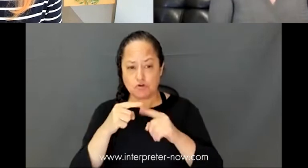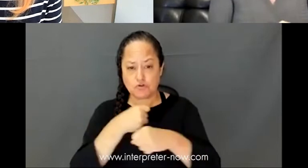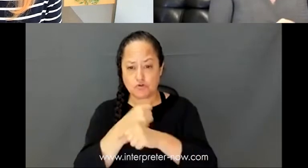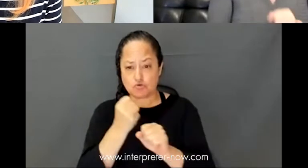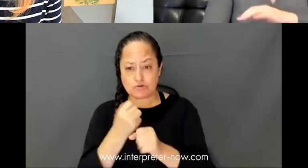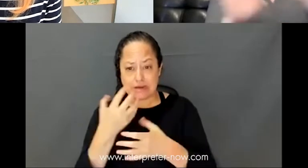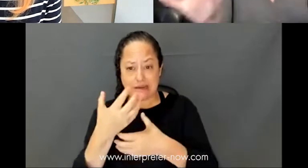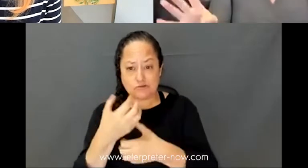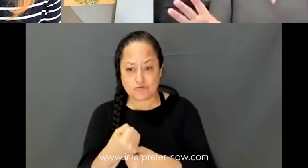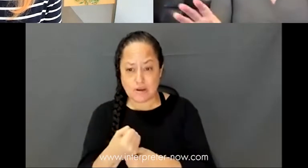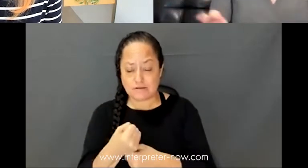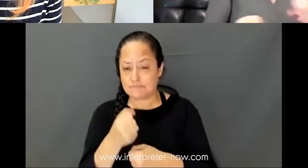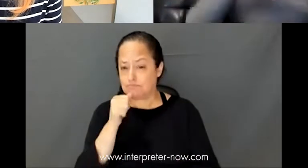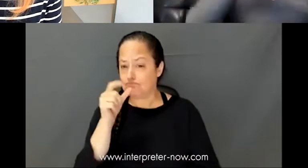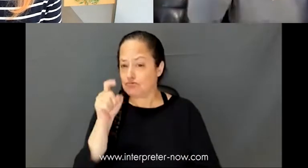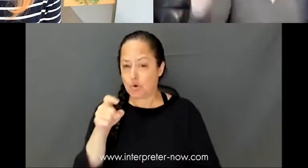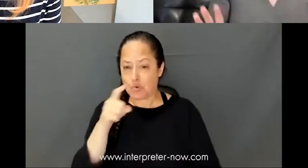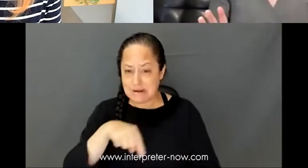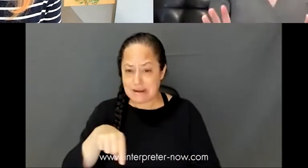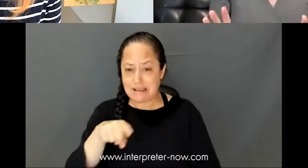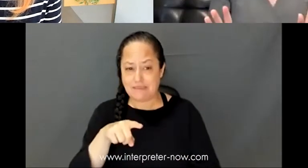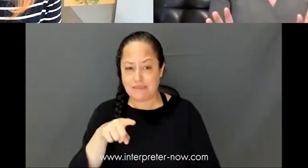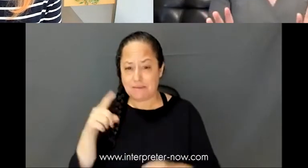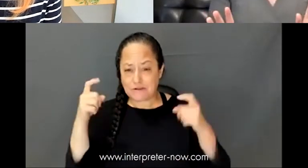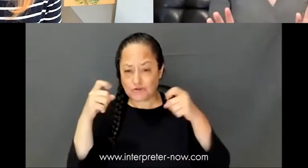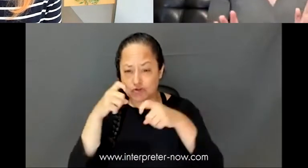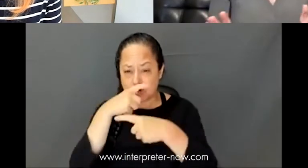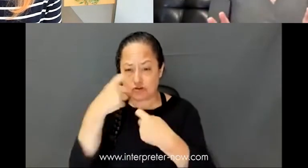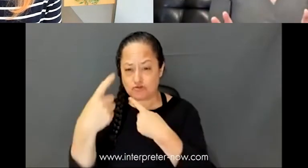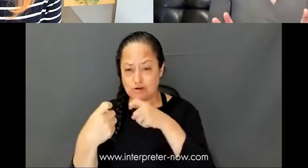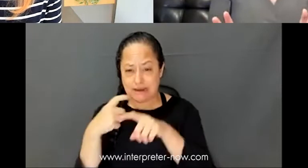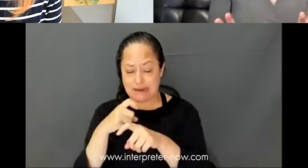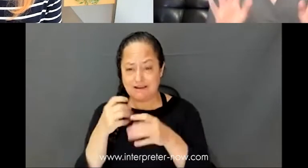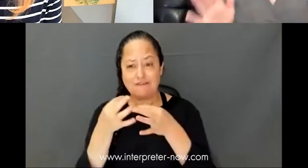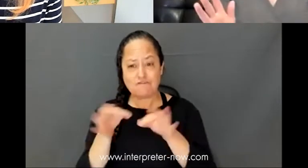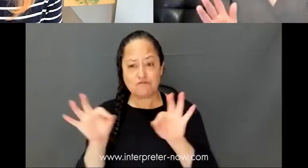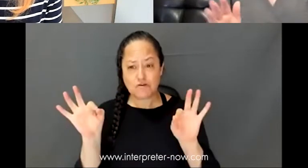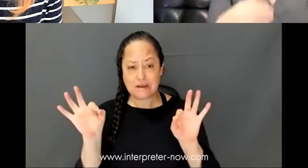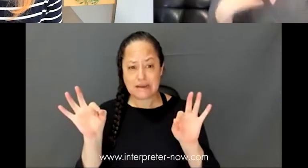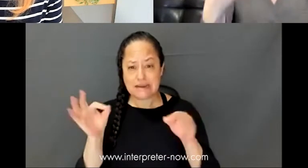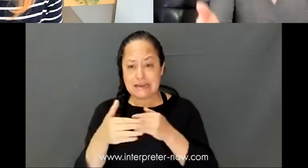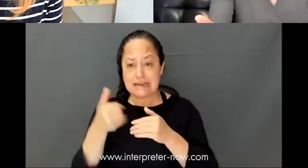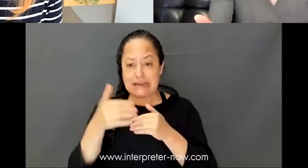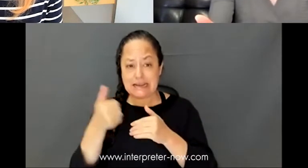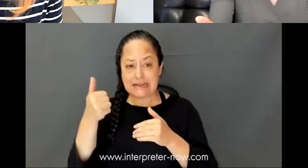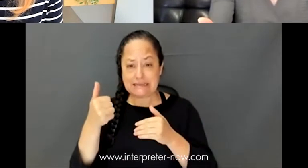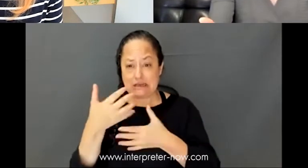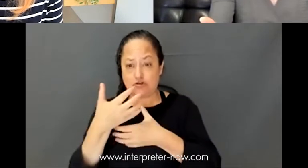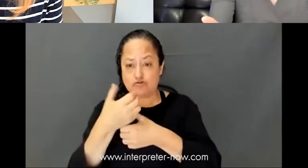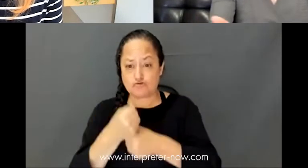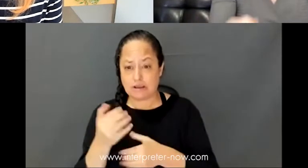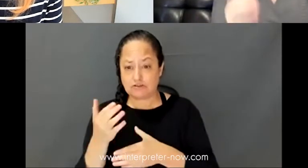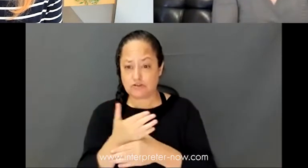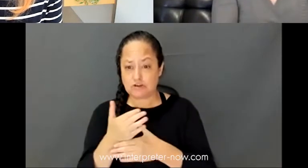trust. I don't need them at all. All of the circuitry just kind of comes on for free. It's easy and trust is shared without